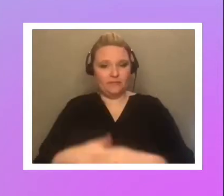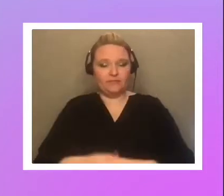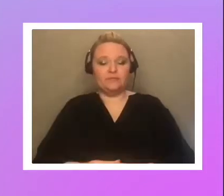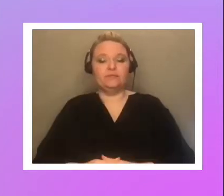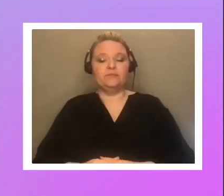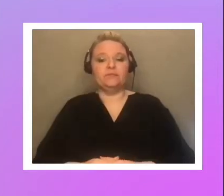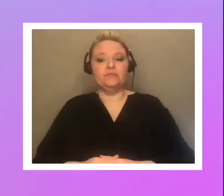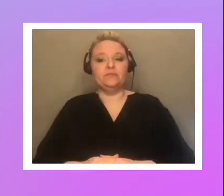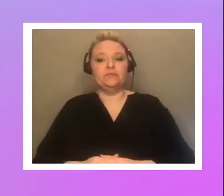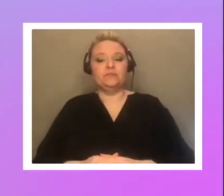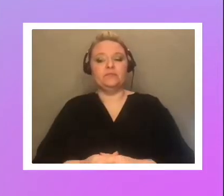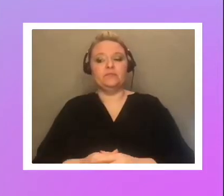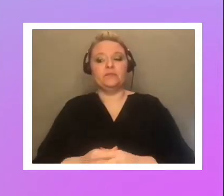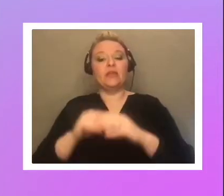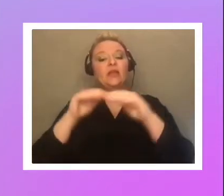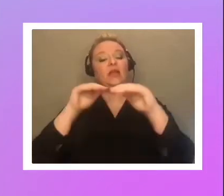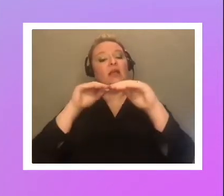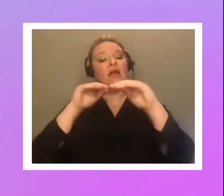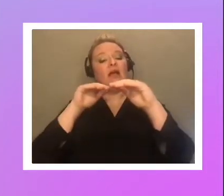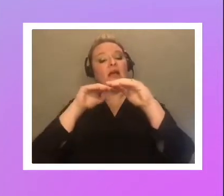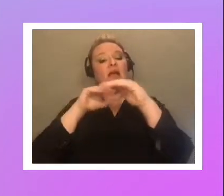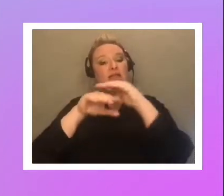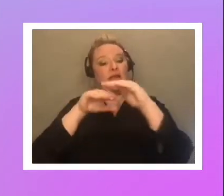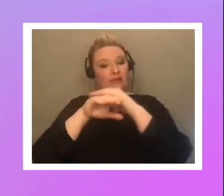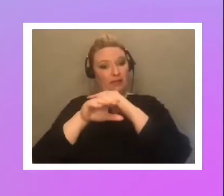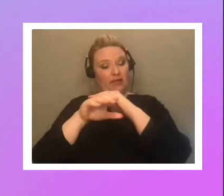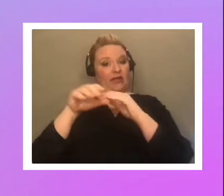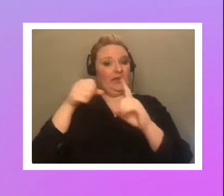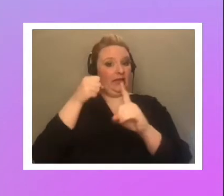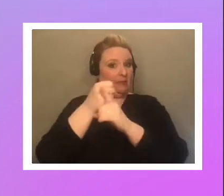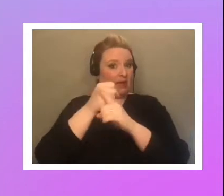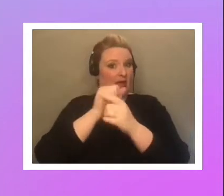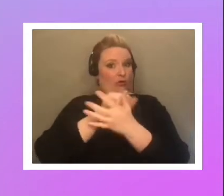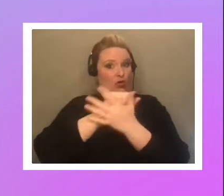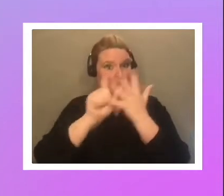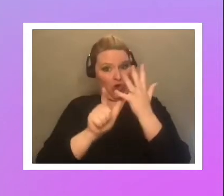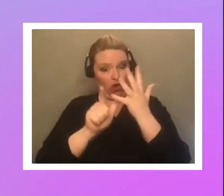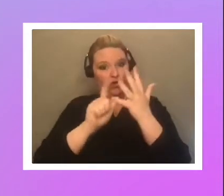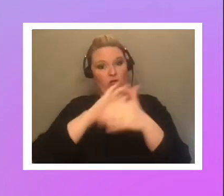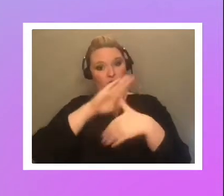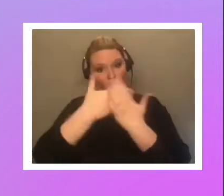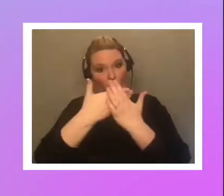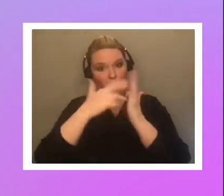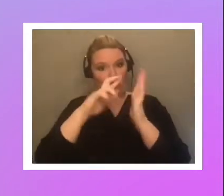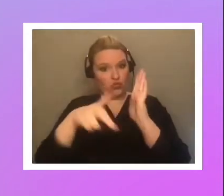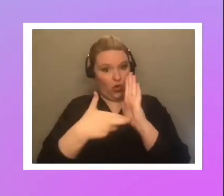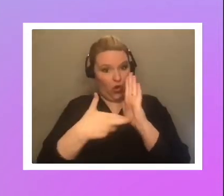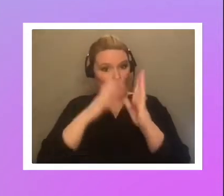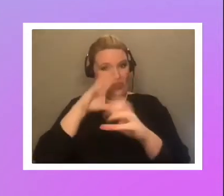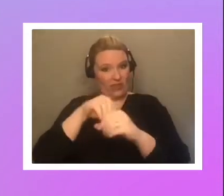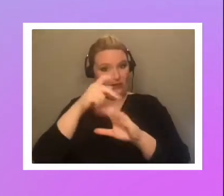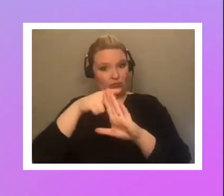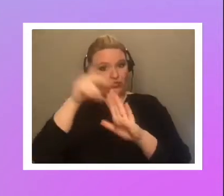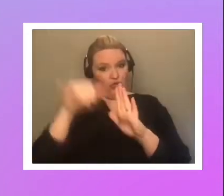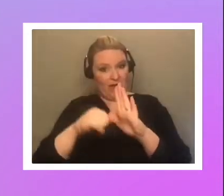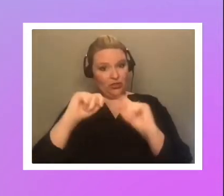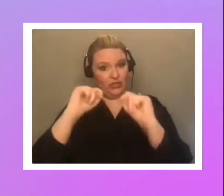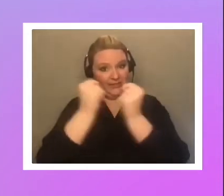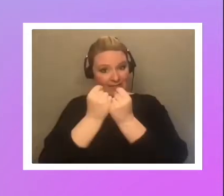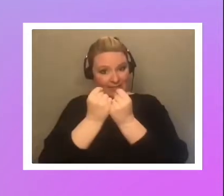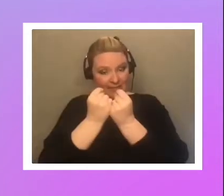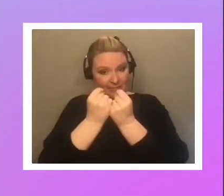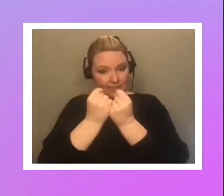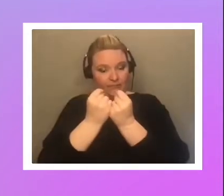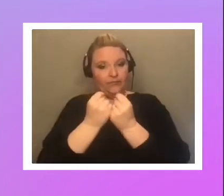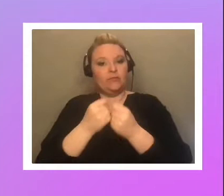Since accessibility affects everyone, every role in a project team,